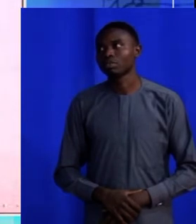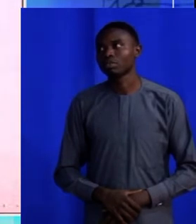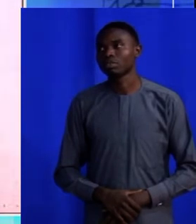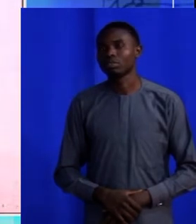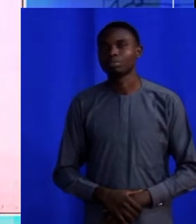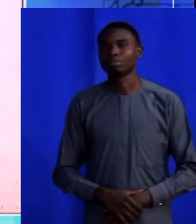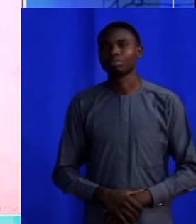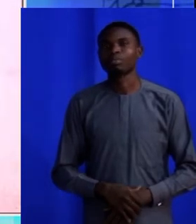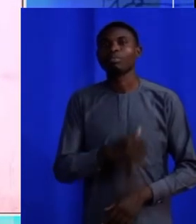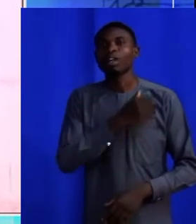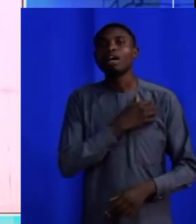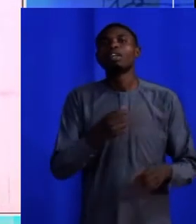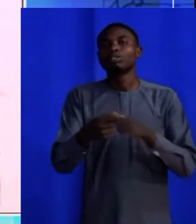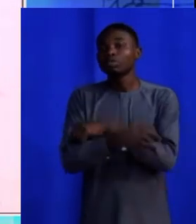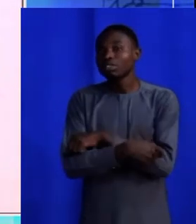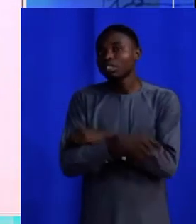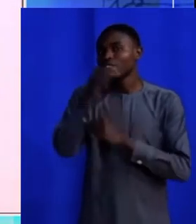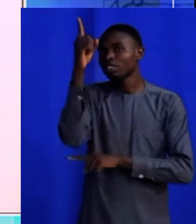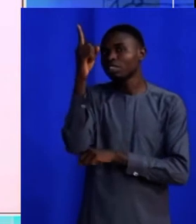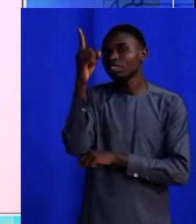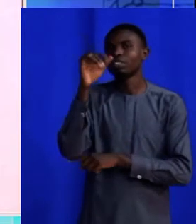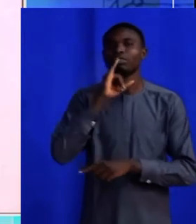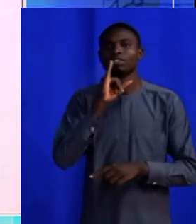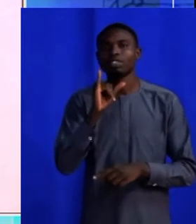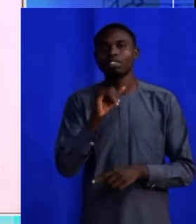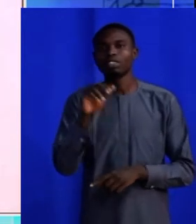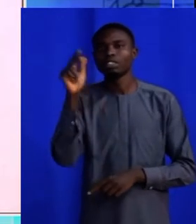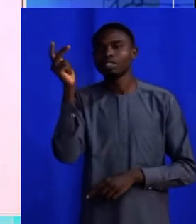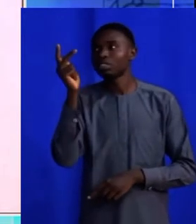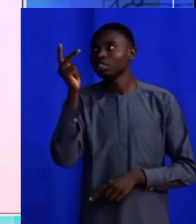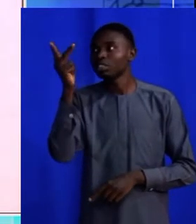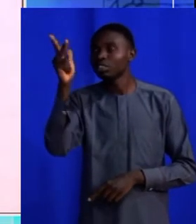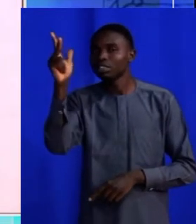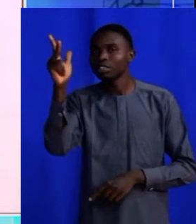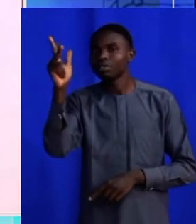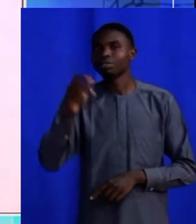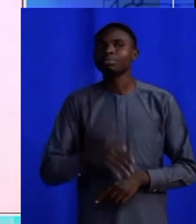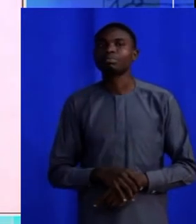our subject is agricultural science.